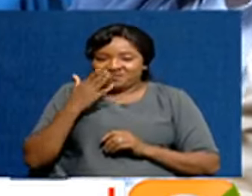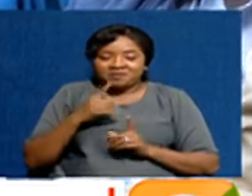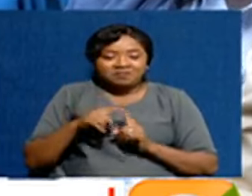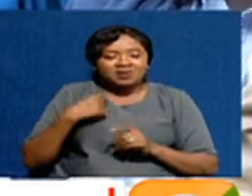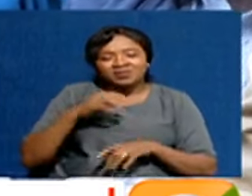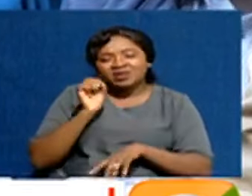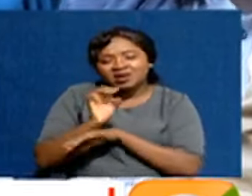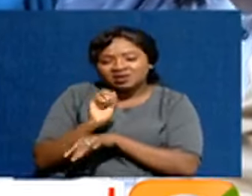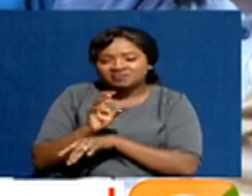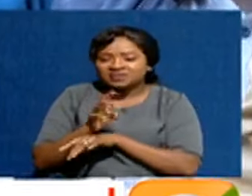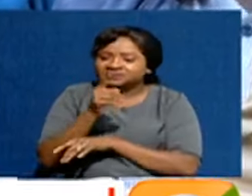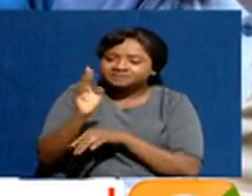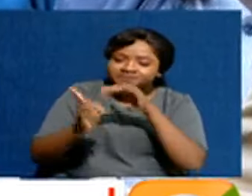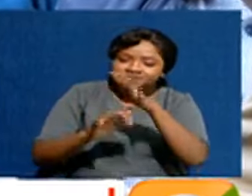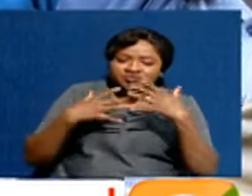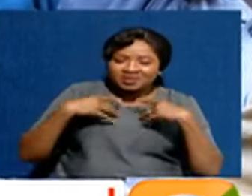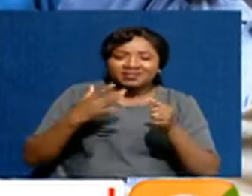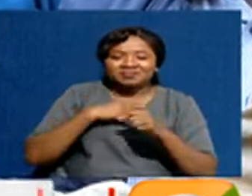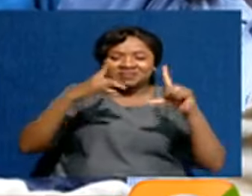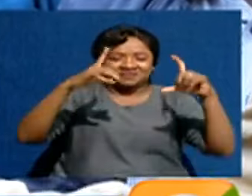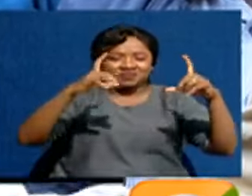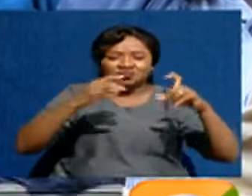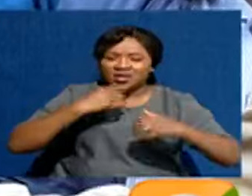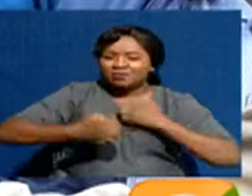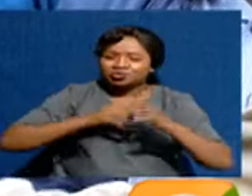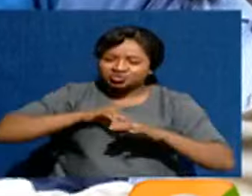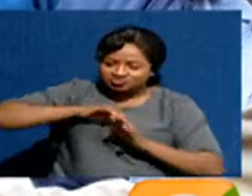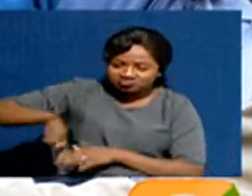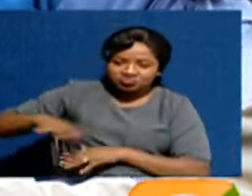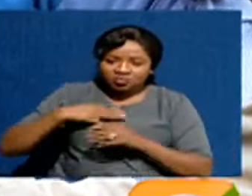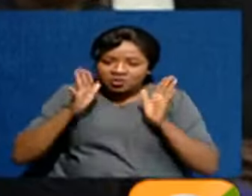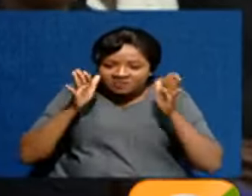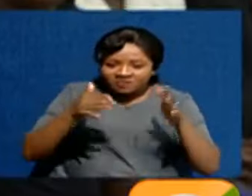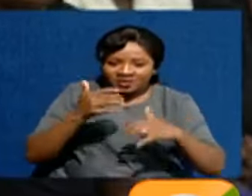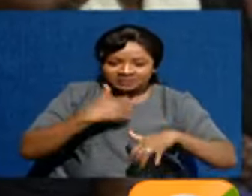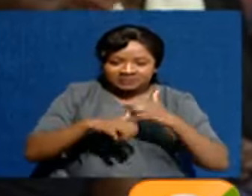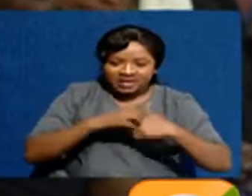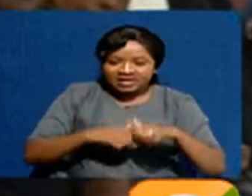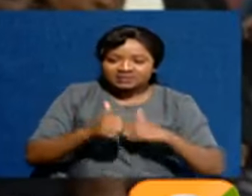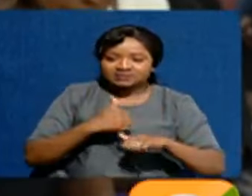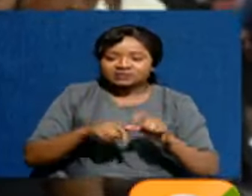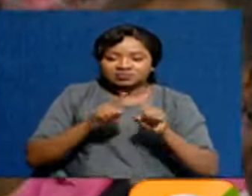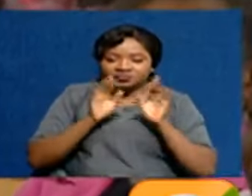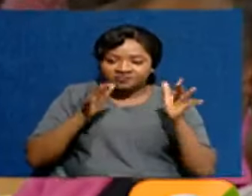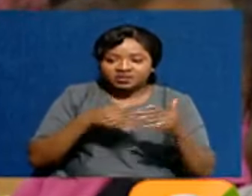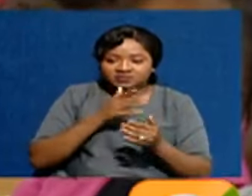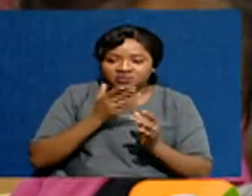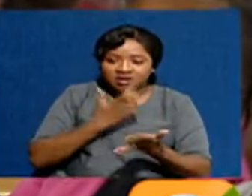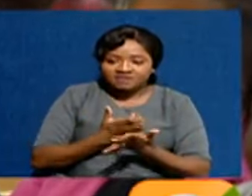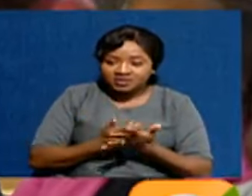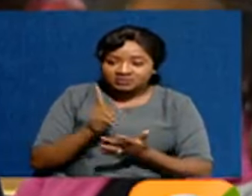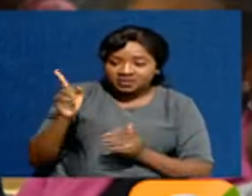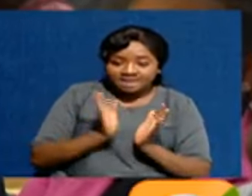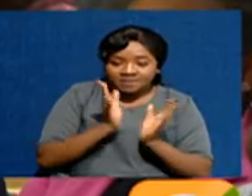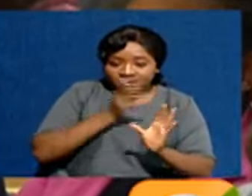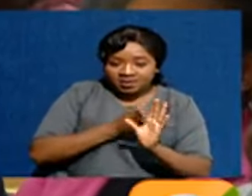Health to remove the emotion out of the discussion and to focus on science and evidence. In a public participation forum organized by